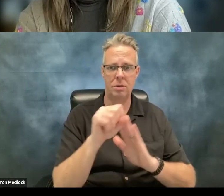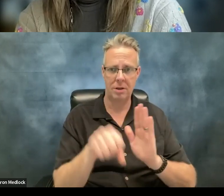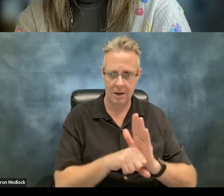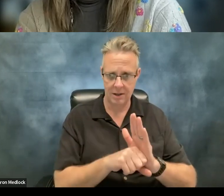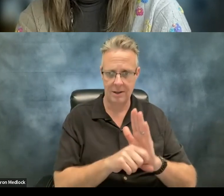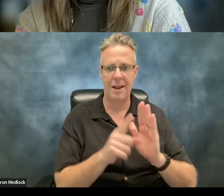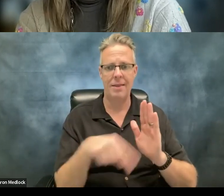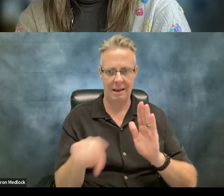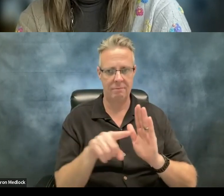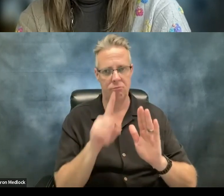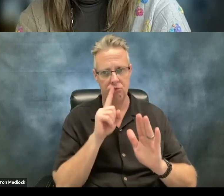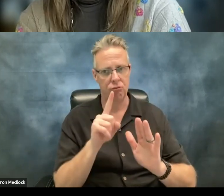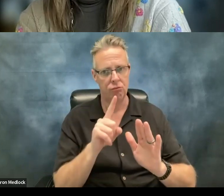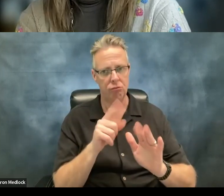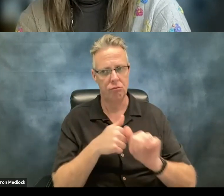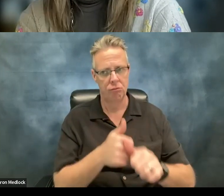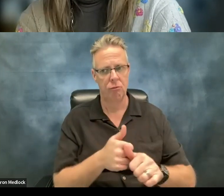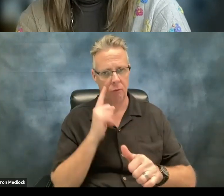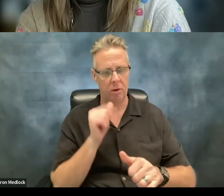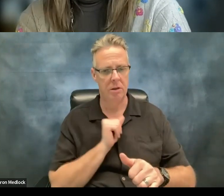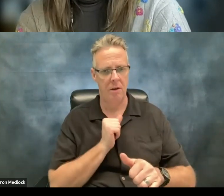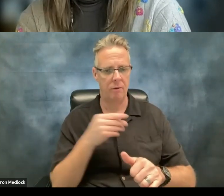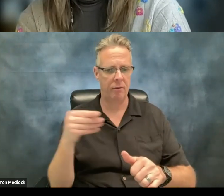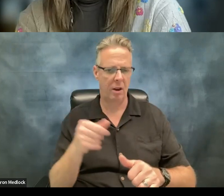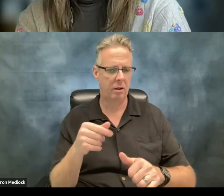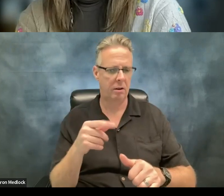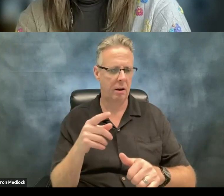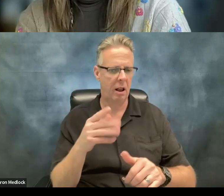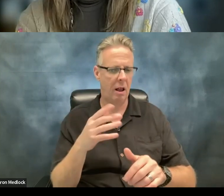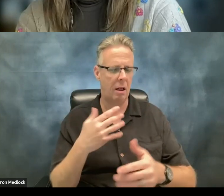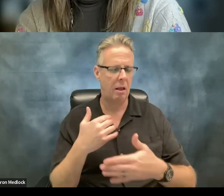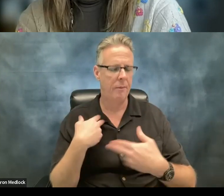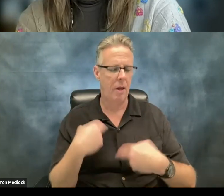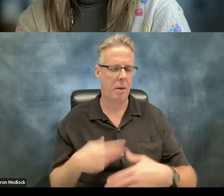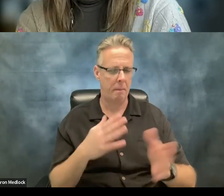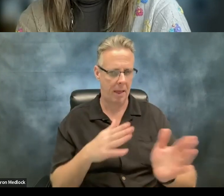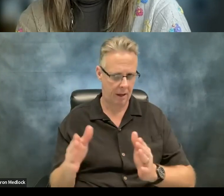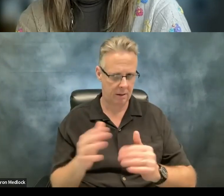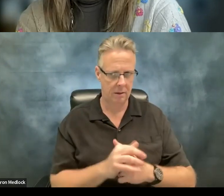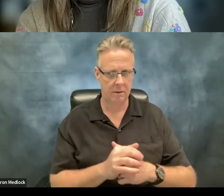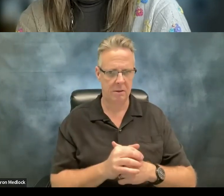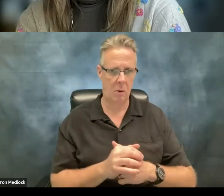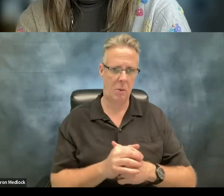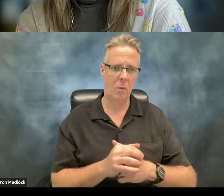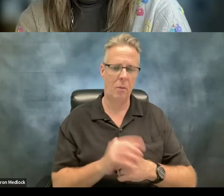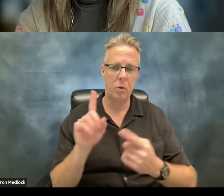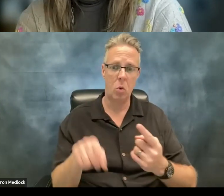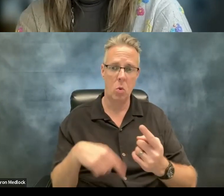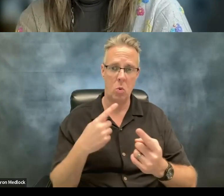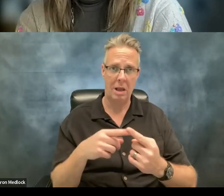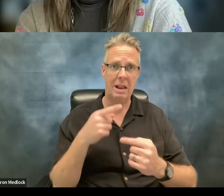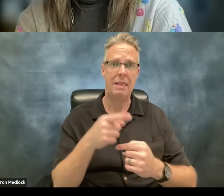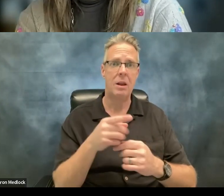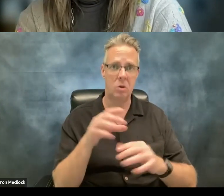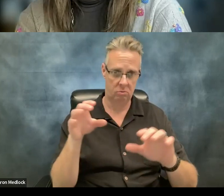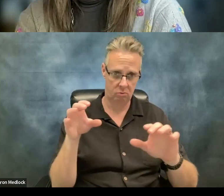also administer self-funded health plans. So at least they can, when they're administering